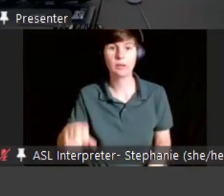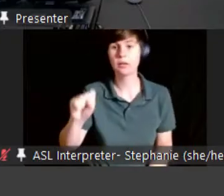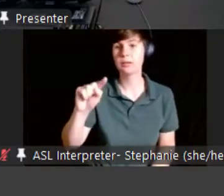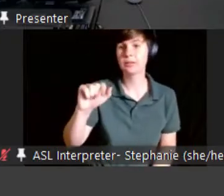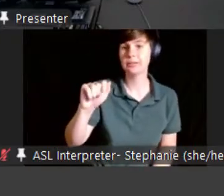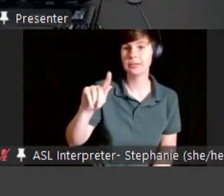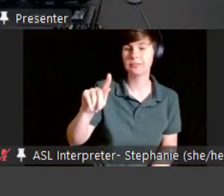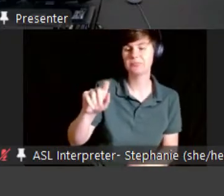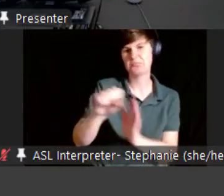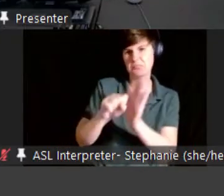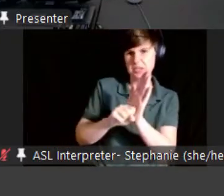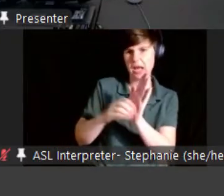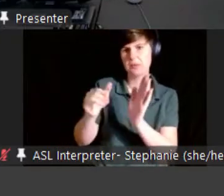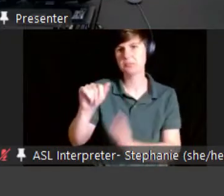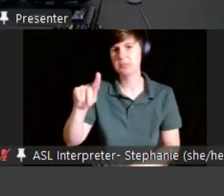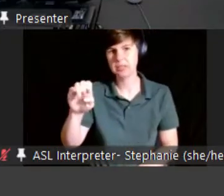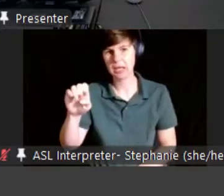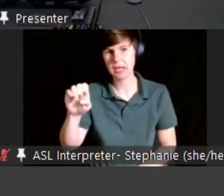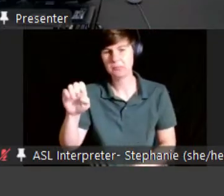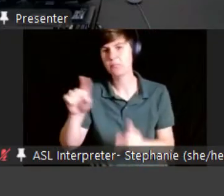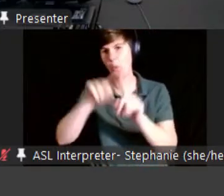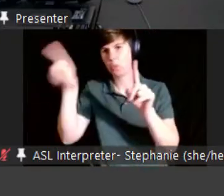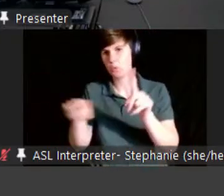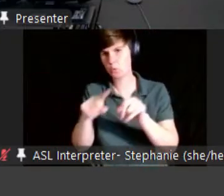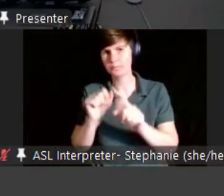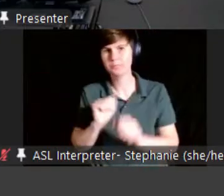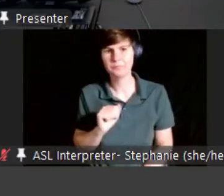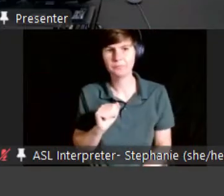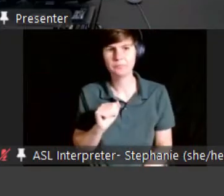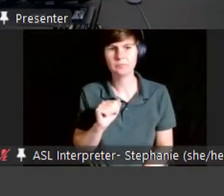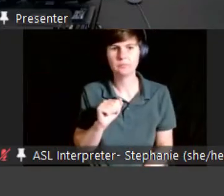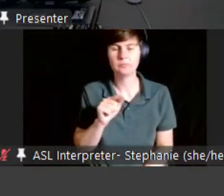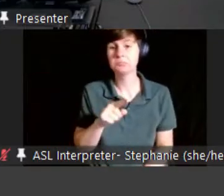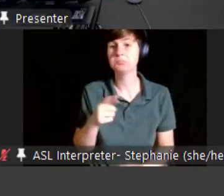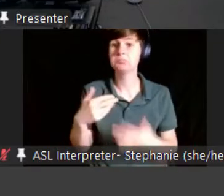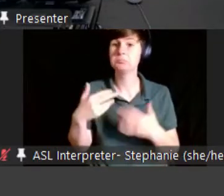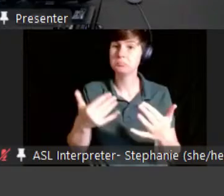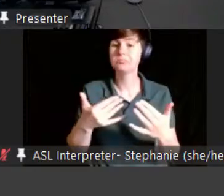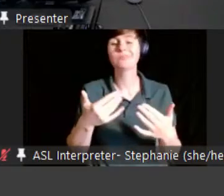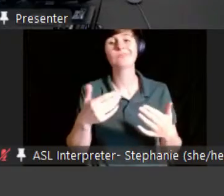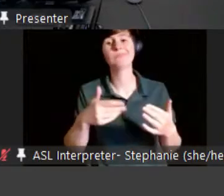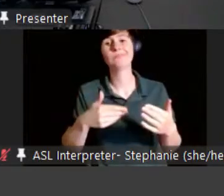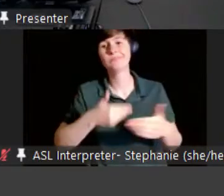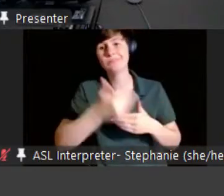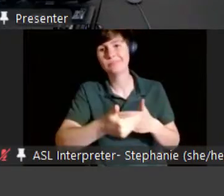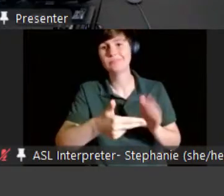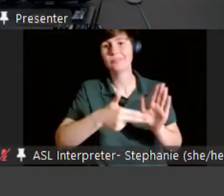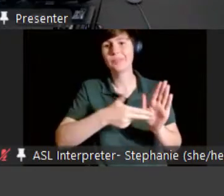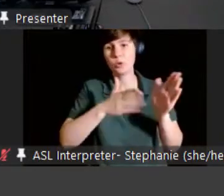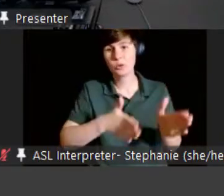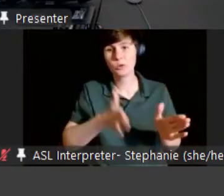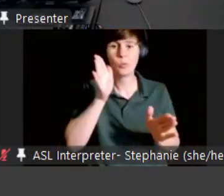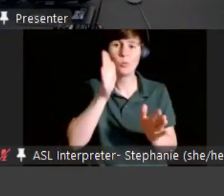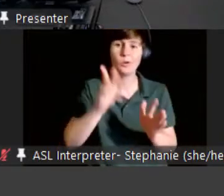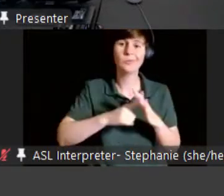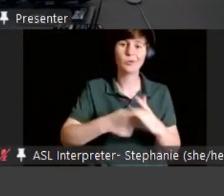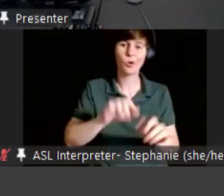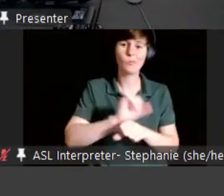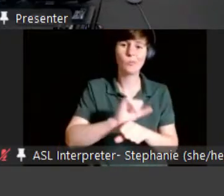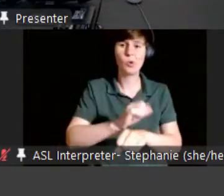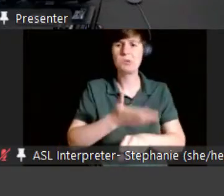Lake is just given the notice to proceed to CDOT is given the notice to proceed to their contractor, and that work will be starting later